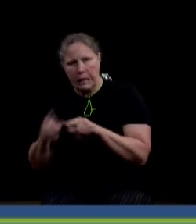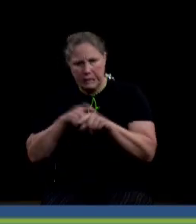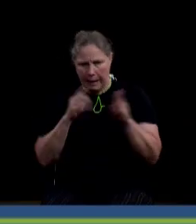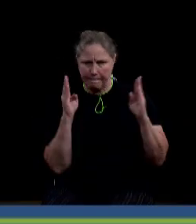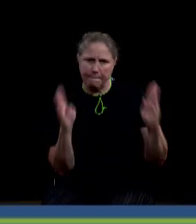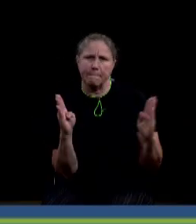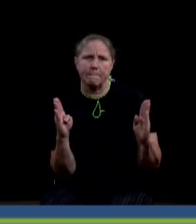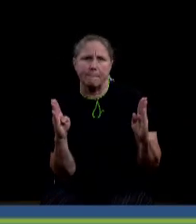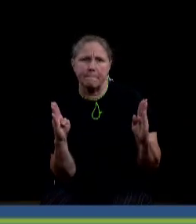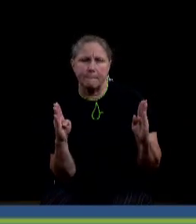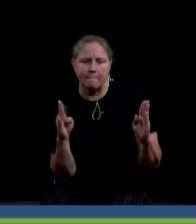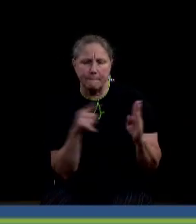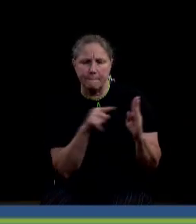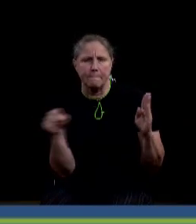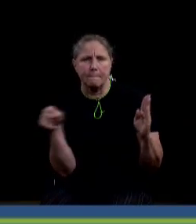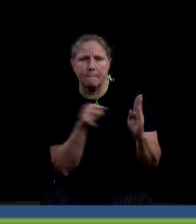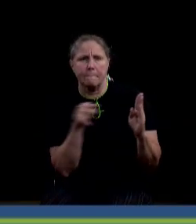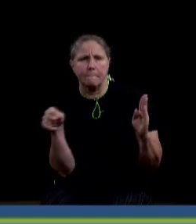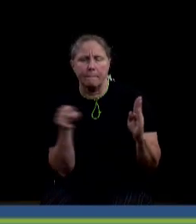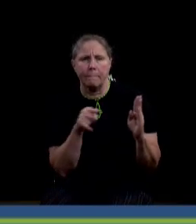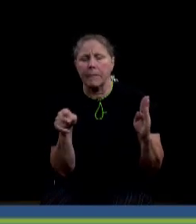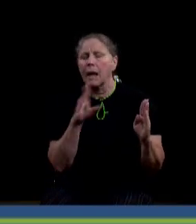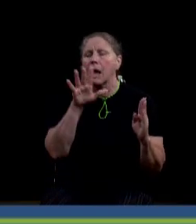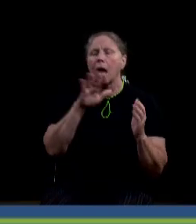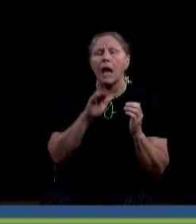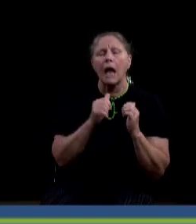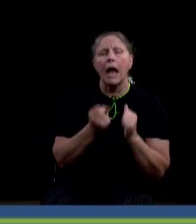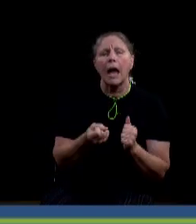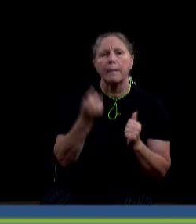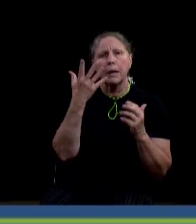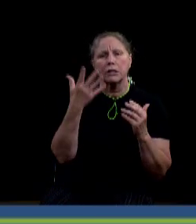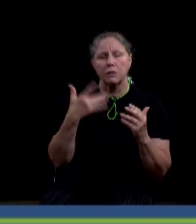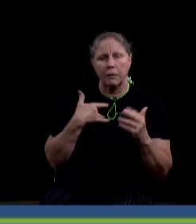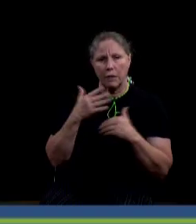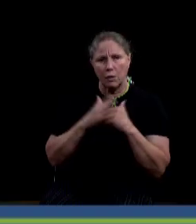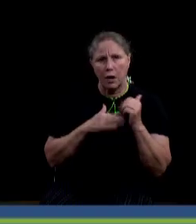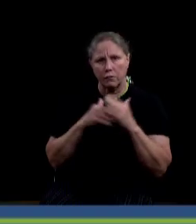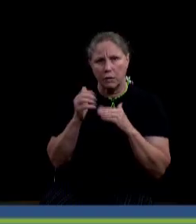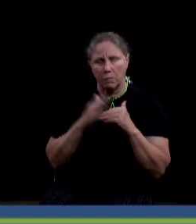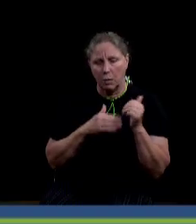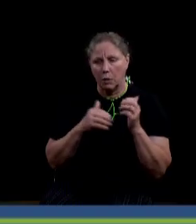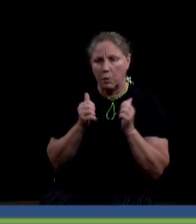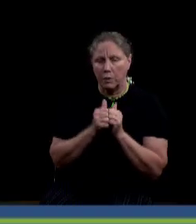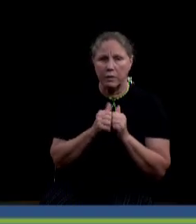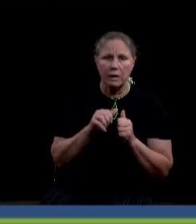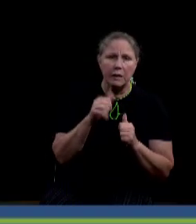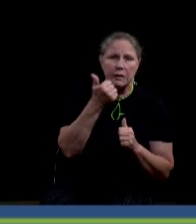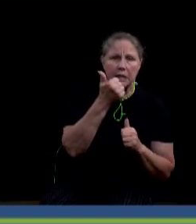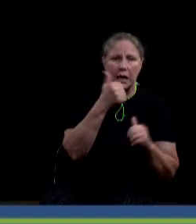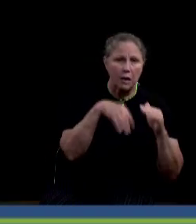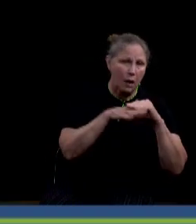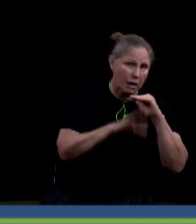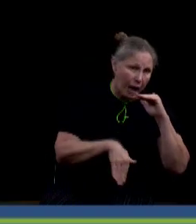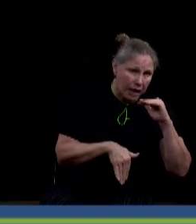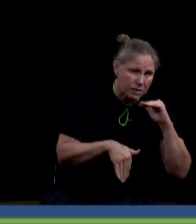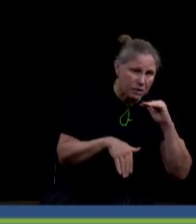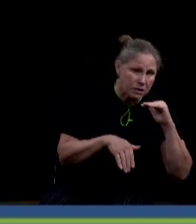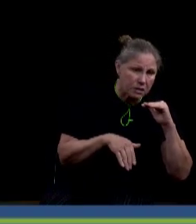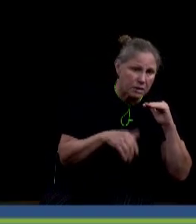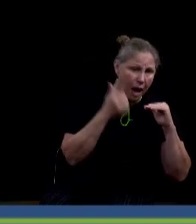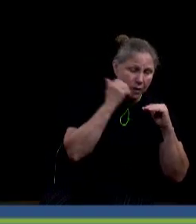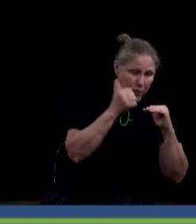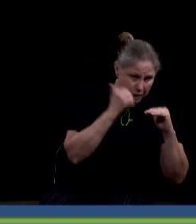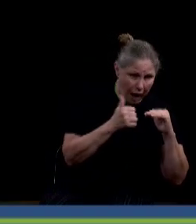how much do we feel comfortable? Like, is it 10 or less positive tests a day where we feel comfortable saying, okay, we don't need the